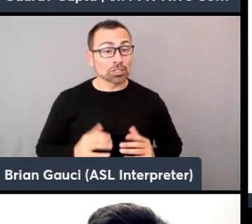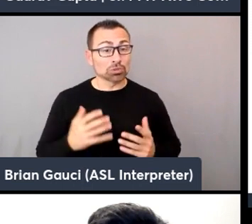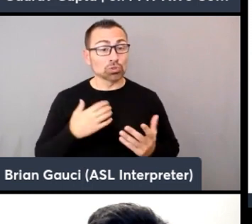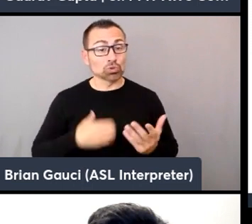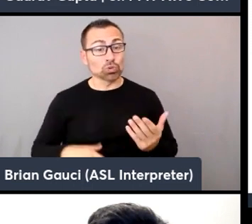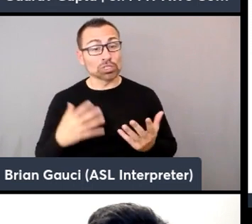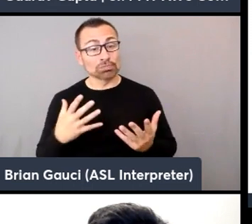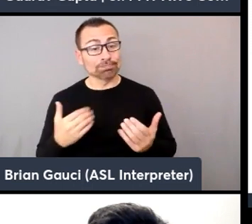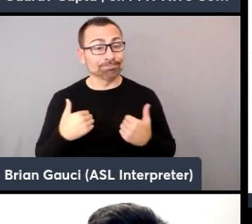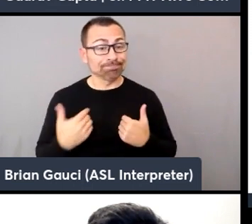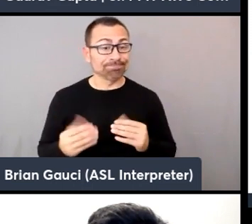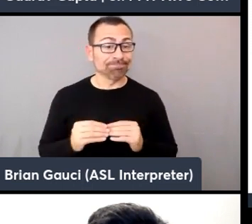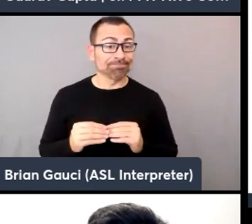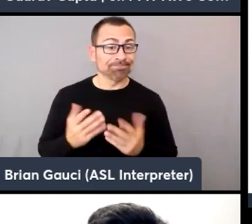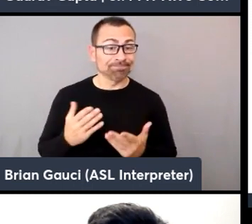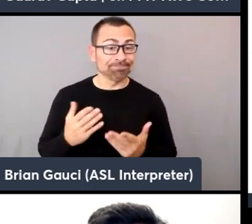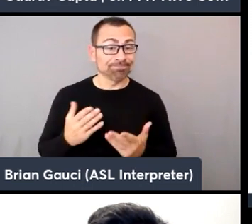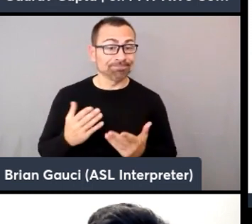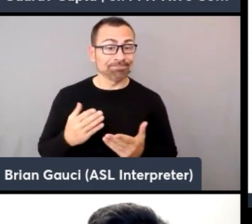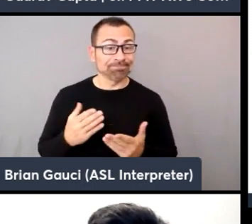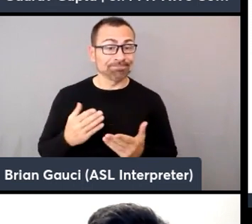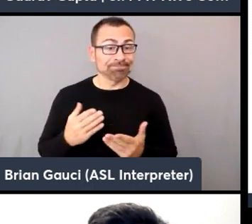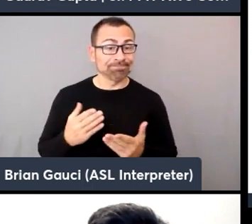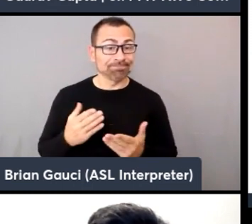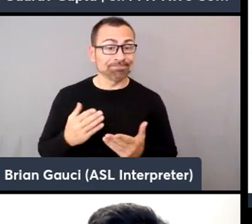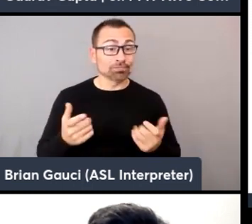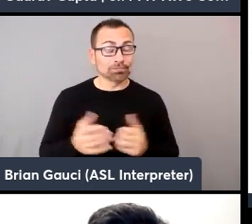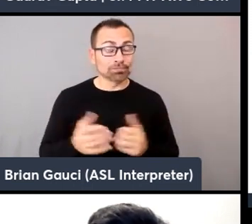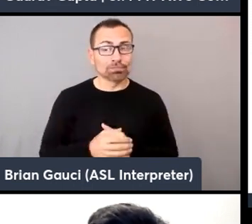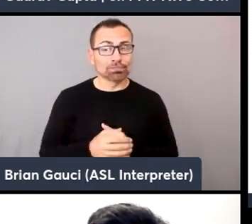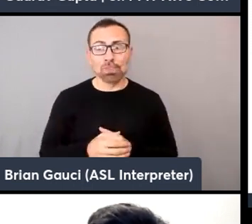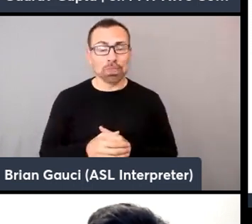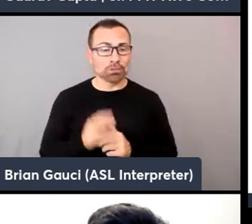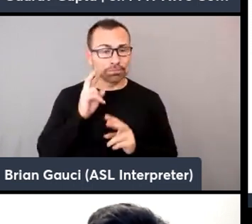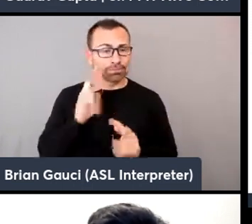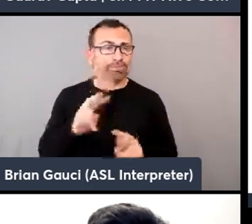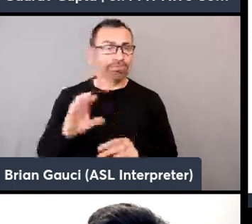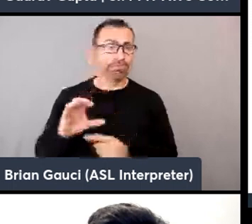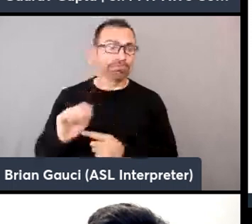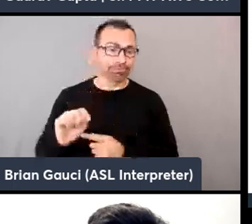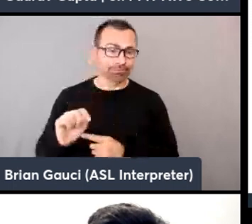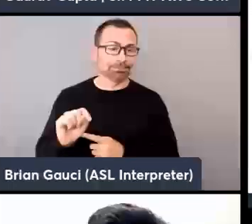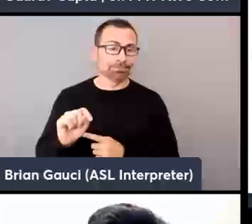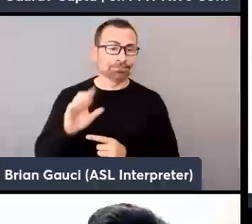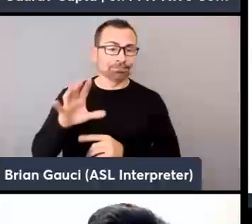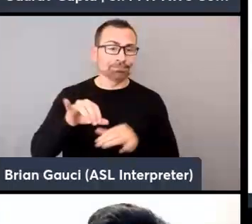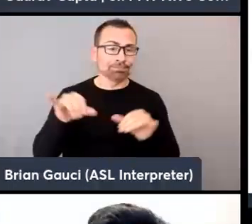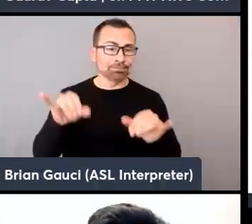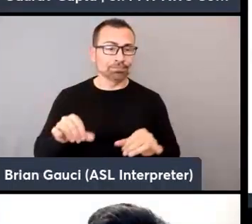more comprehensive controls management to definitely look into Control Tower's proactive controls.